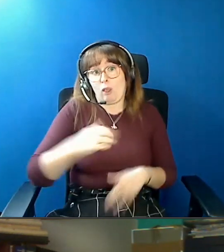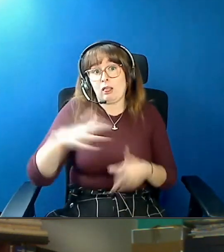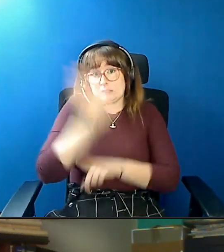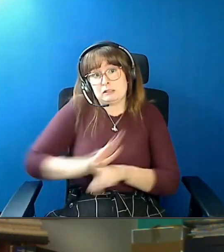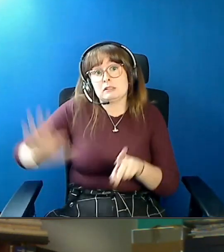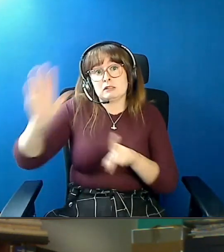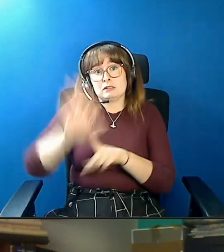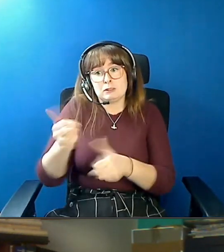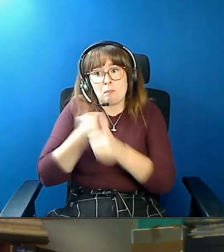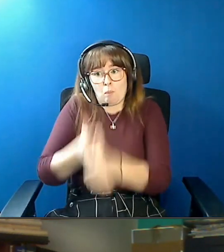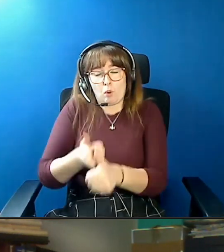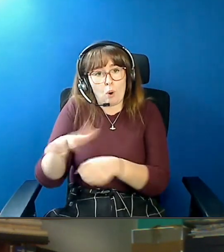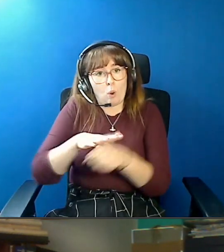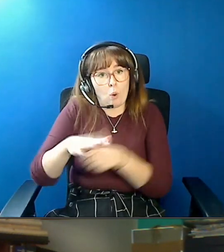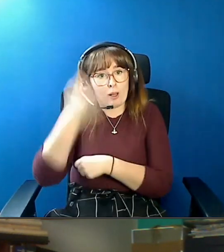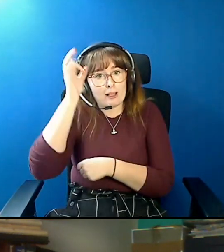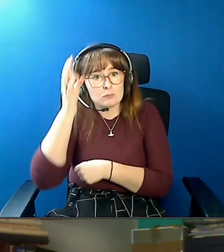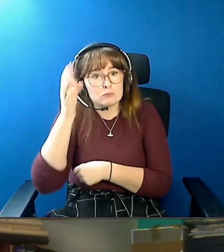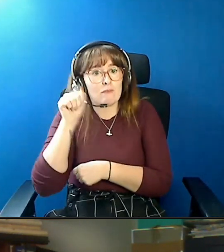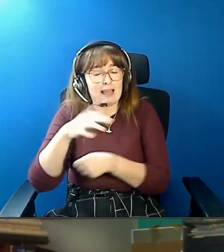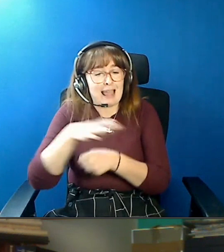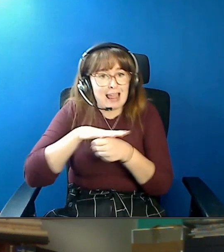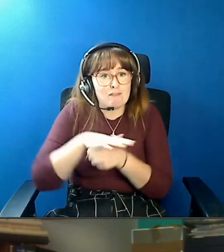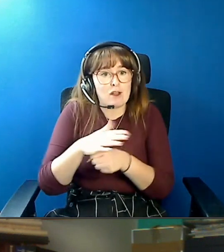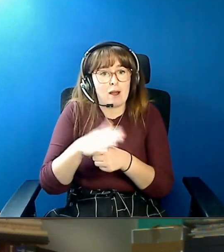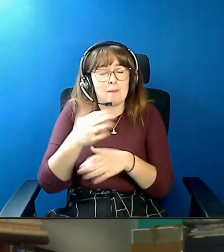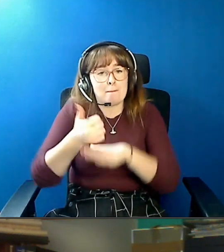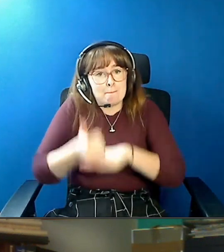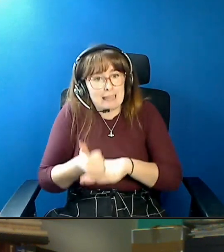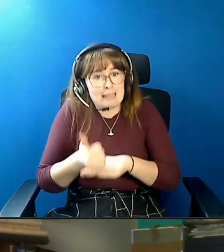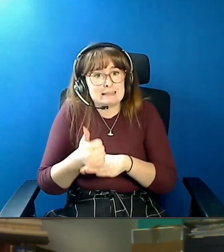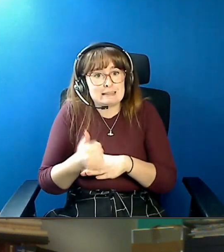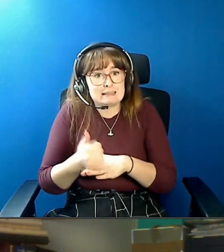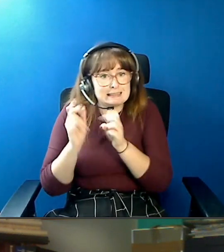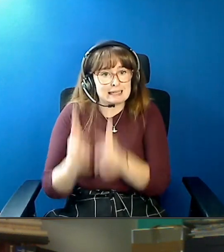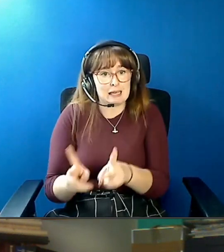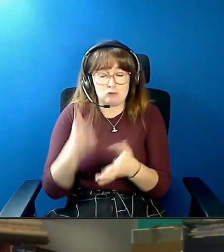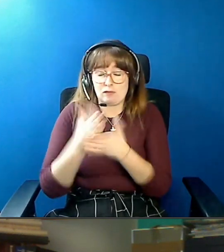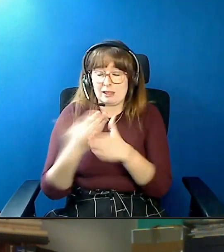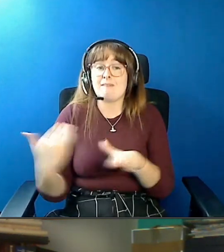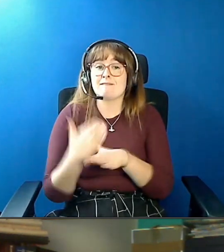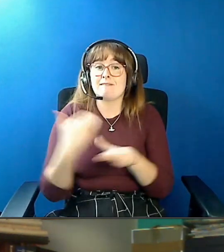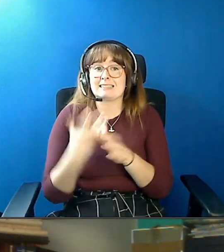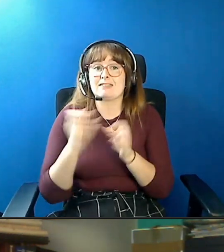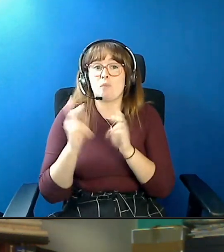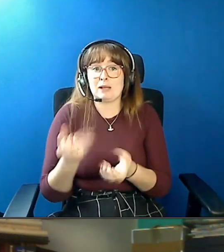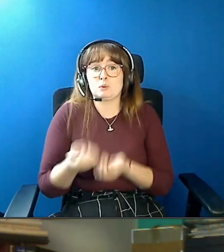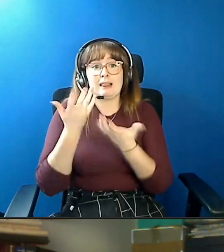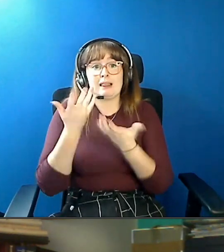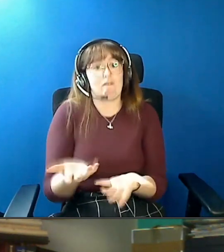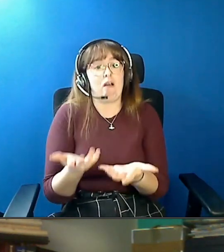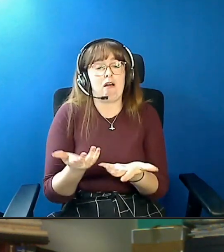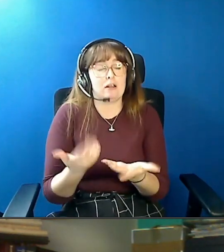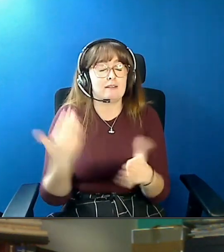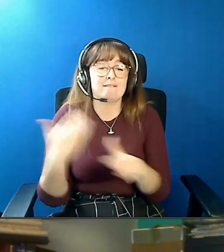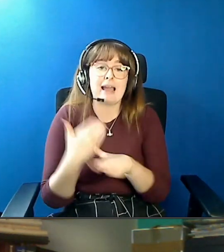local authorities with their area-based schemes, and that's a really effective way of delivering retrofit on scale. So